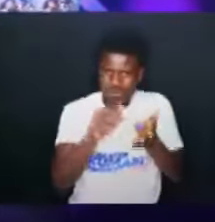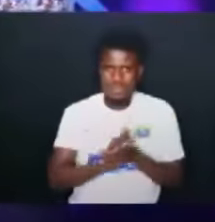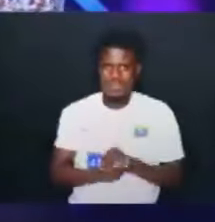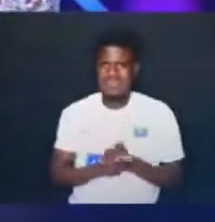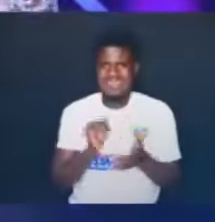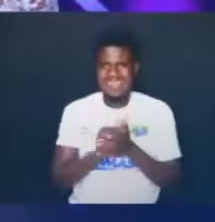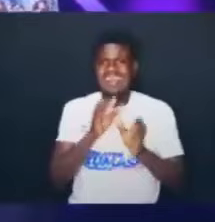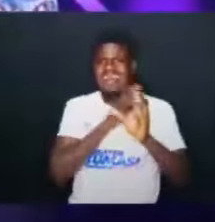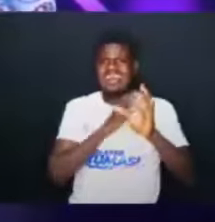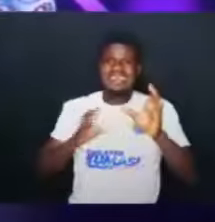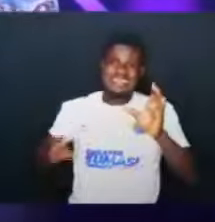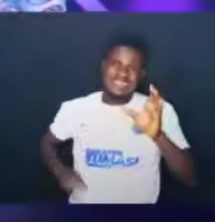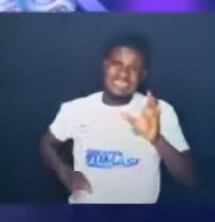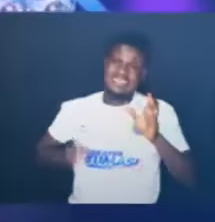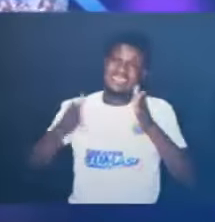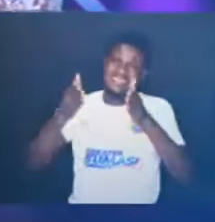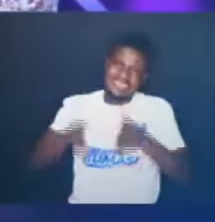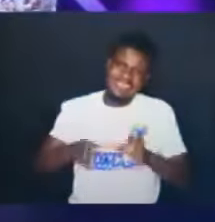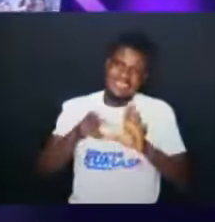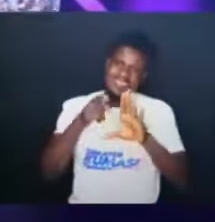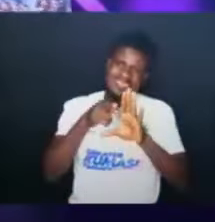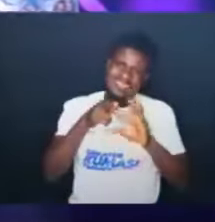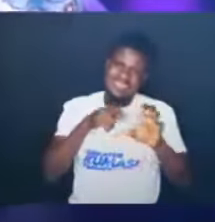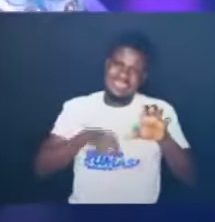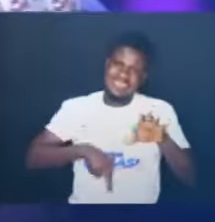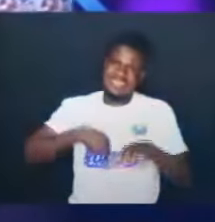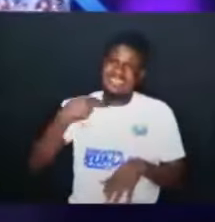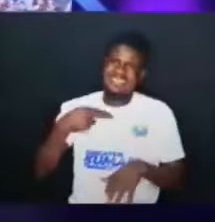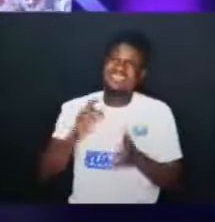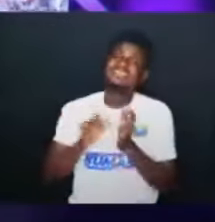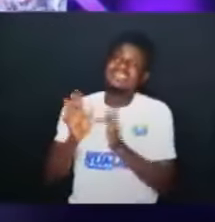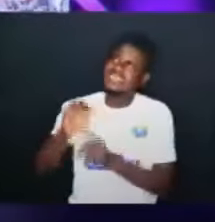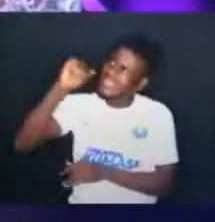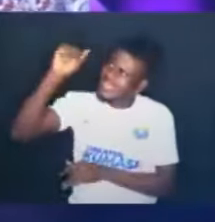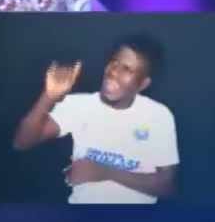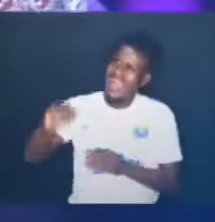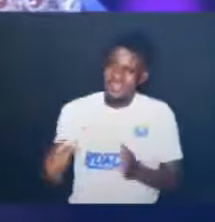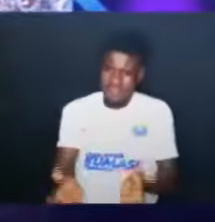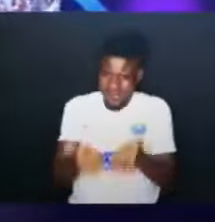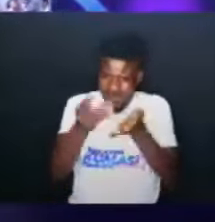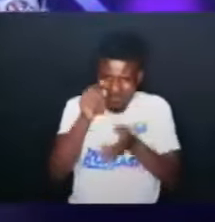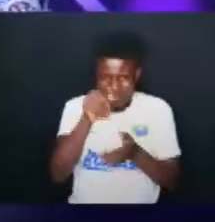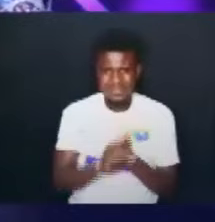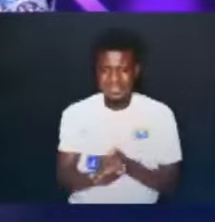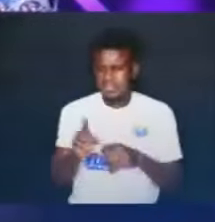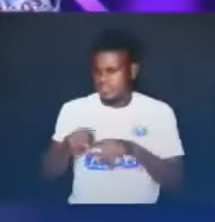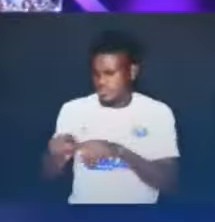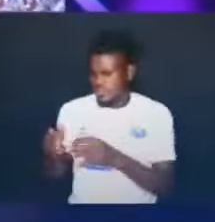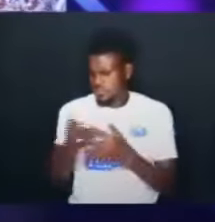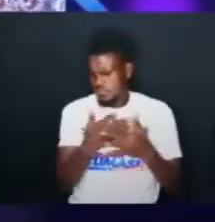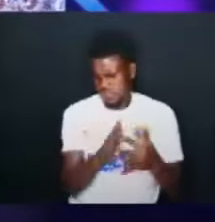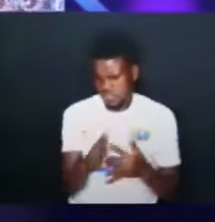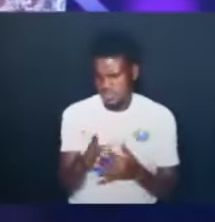This is Christianity. He will do the lifting. The difference between one Christian and the other is